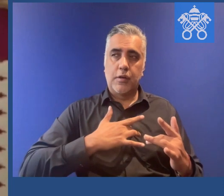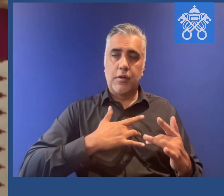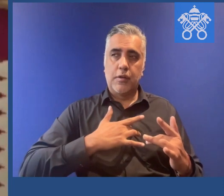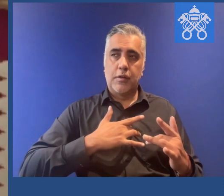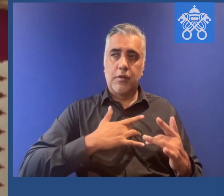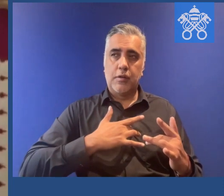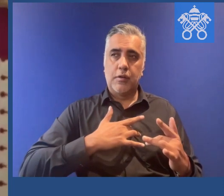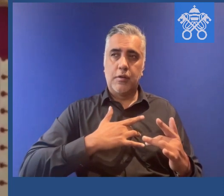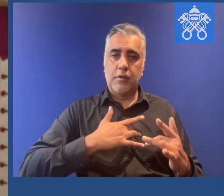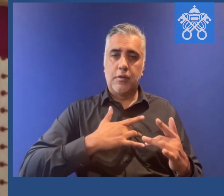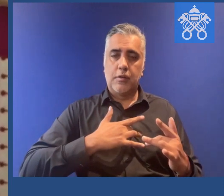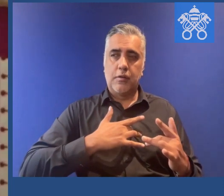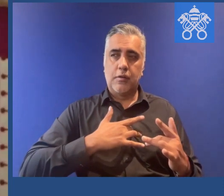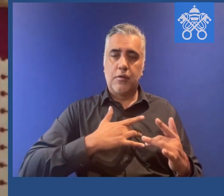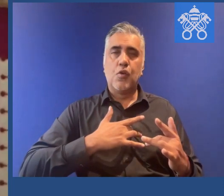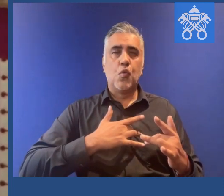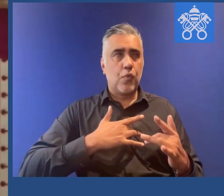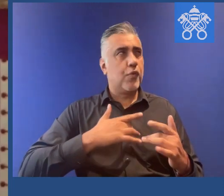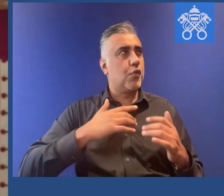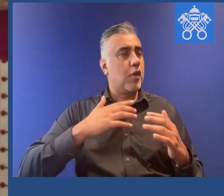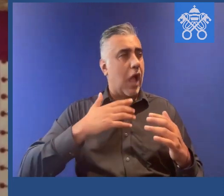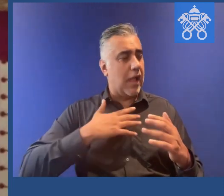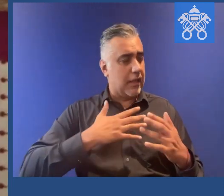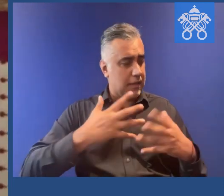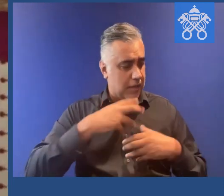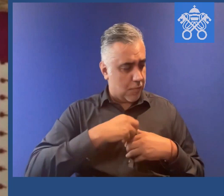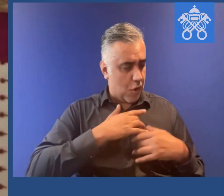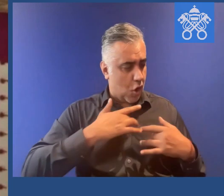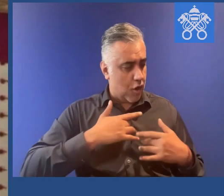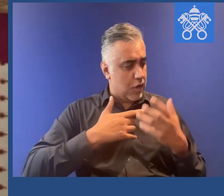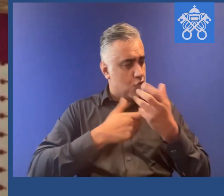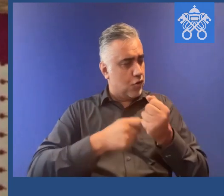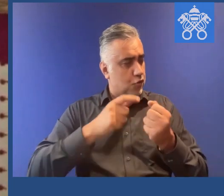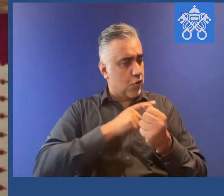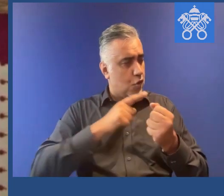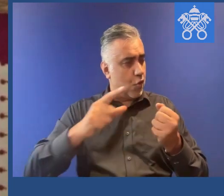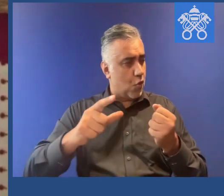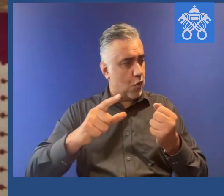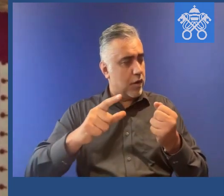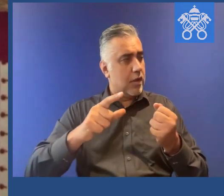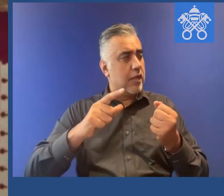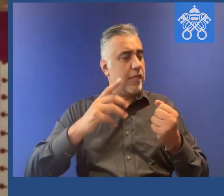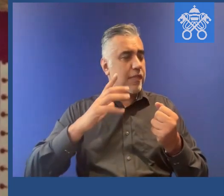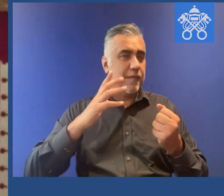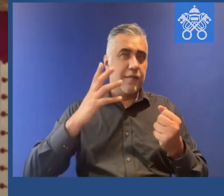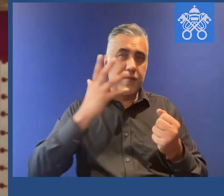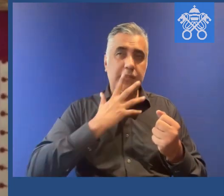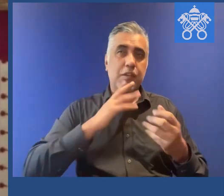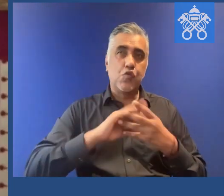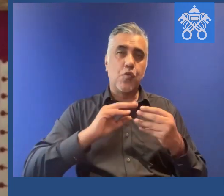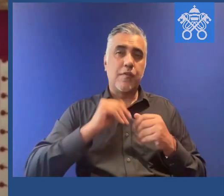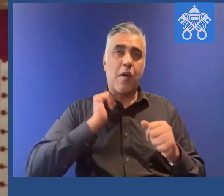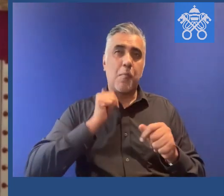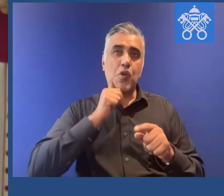carry. With a grateful soul, I carry in my heart and entrust to the Lord the faces and stories of the brothers